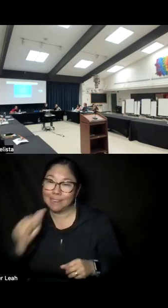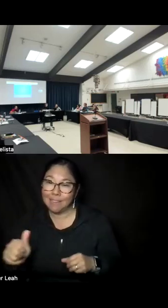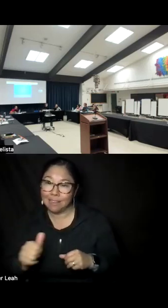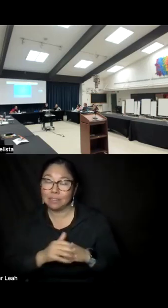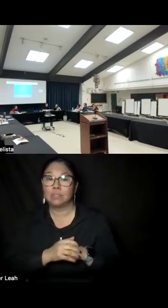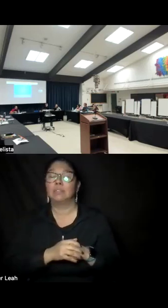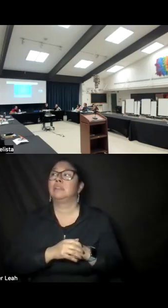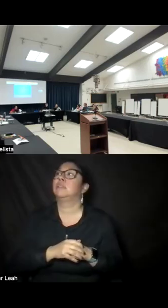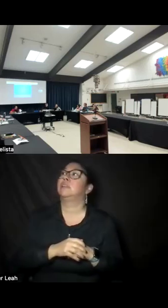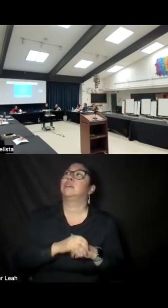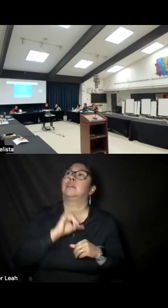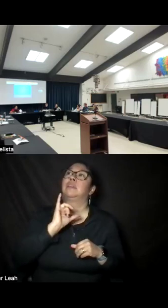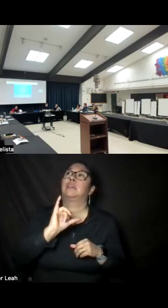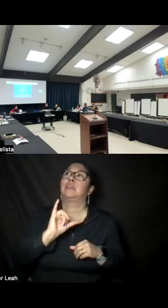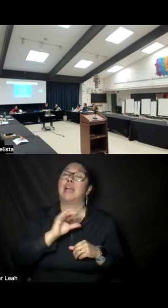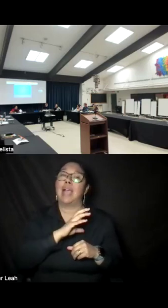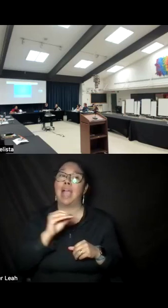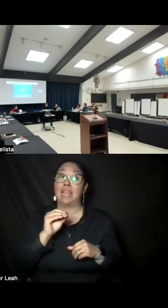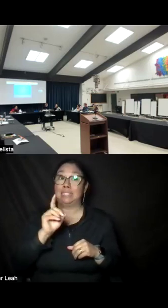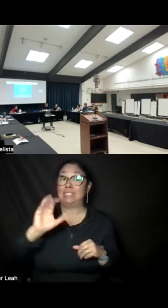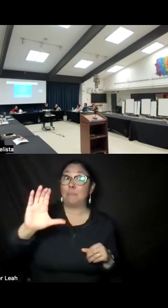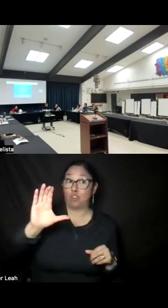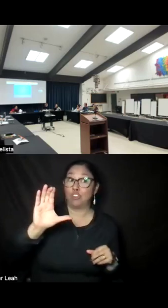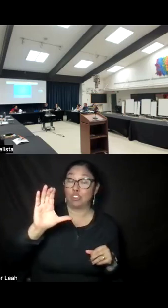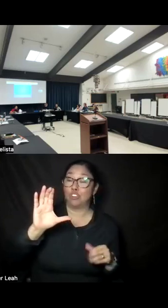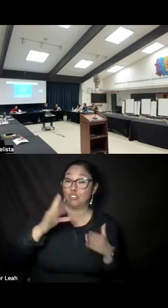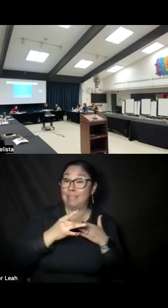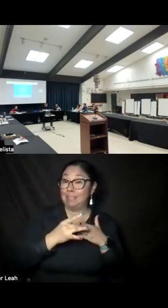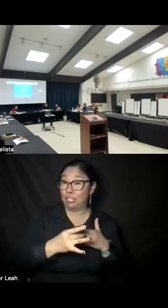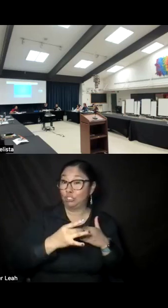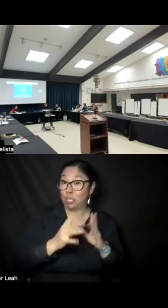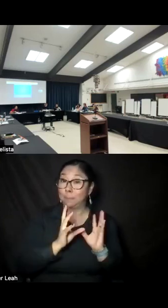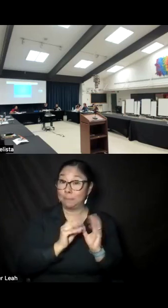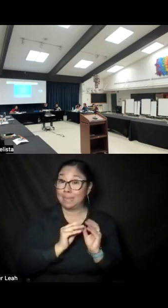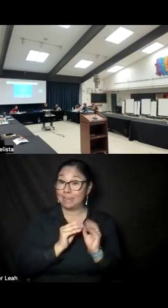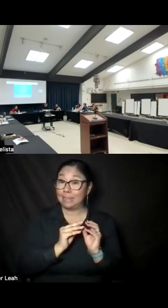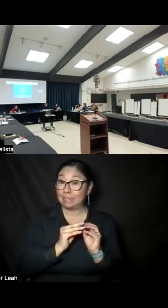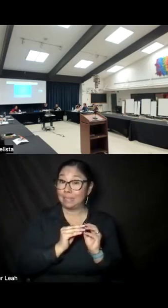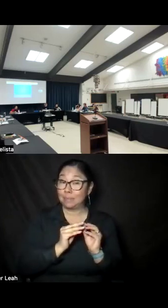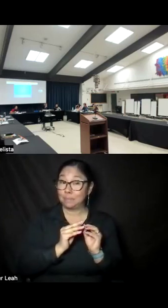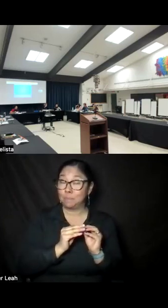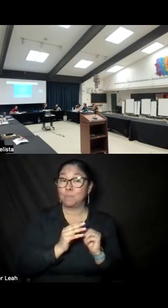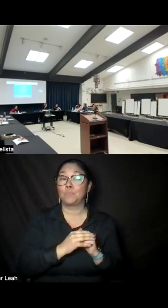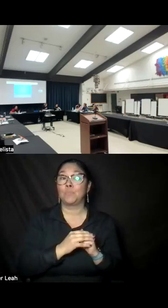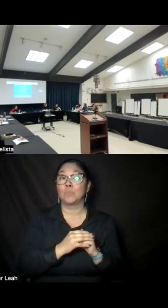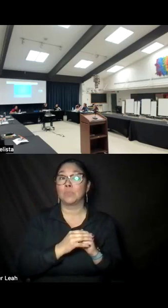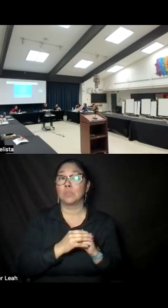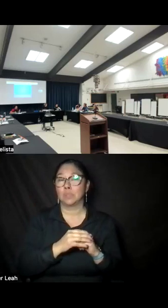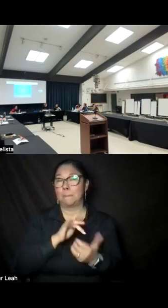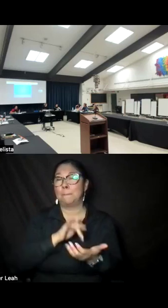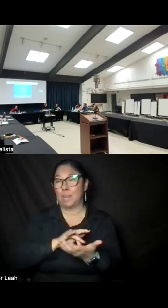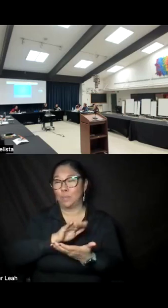And in the December leadership meeting from the middle